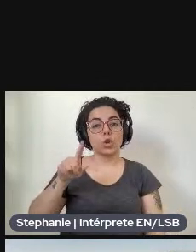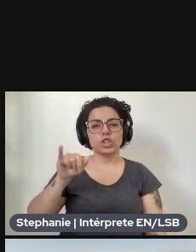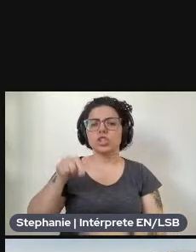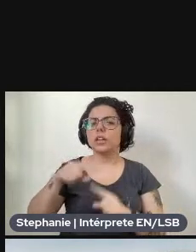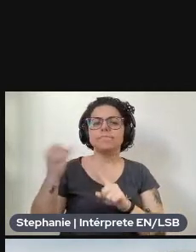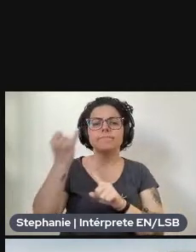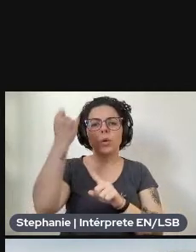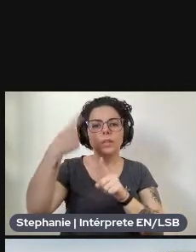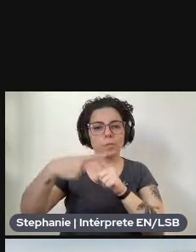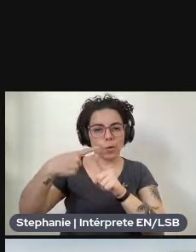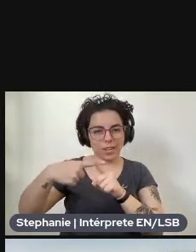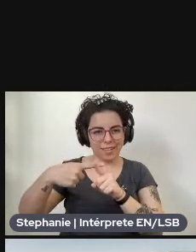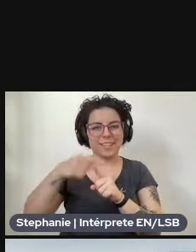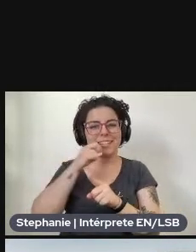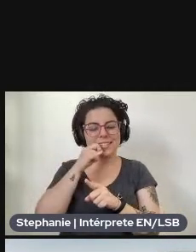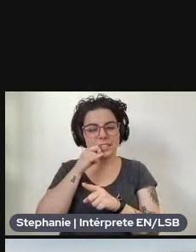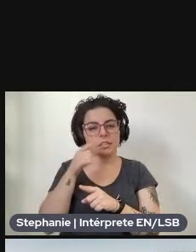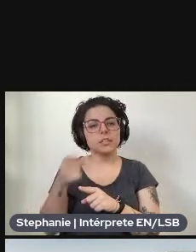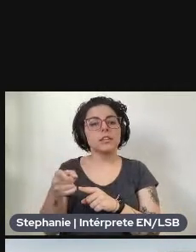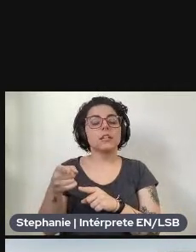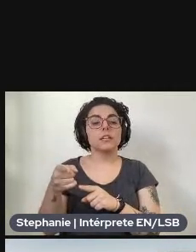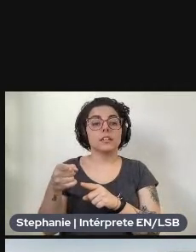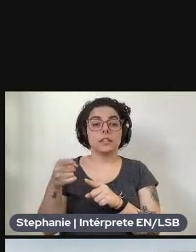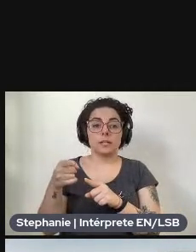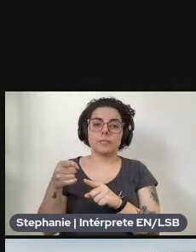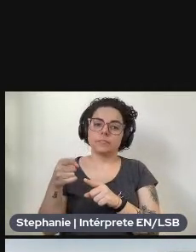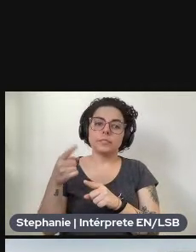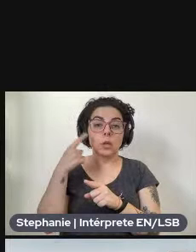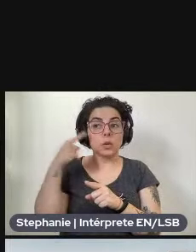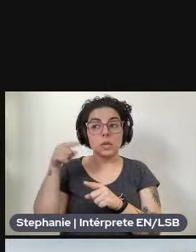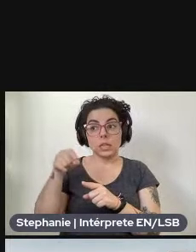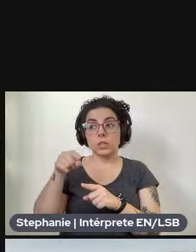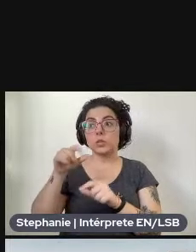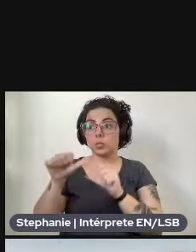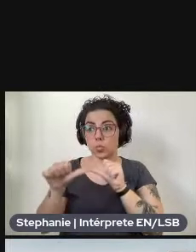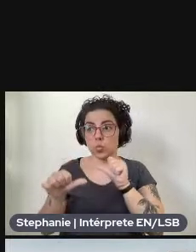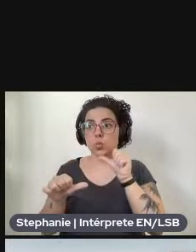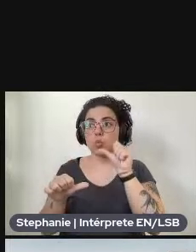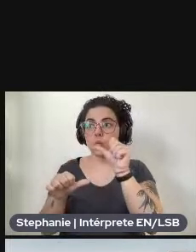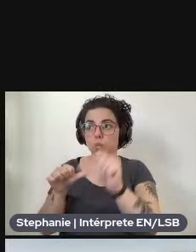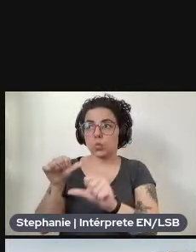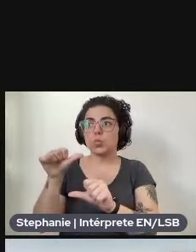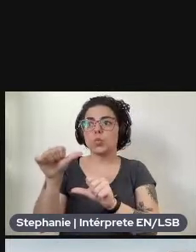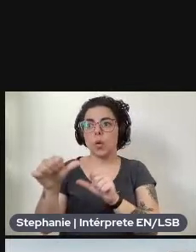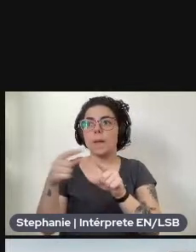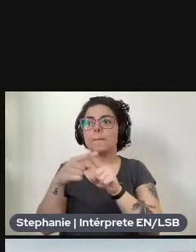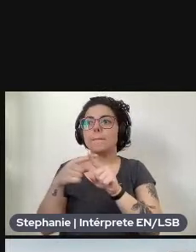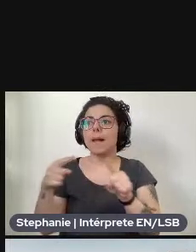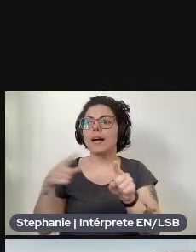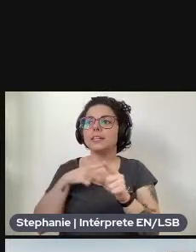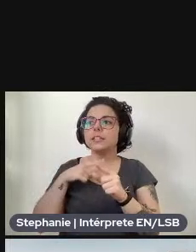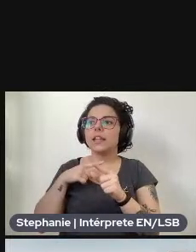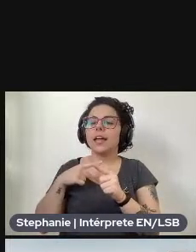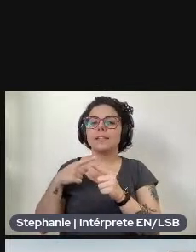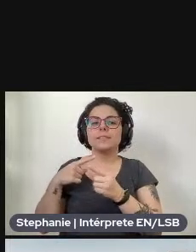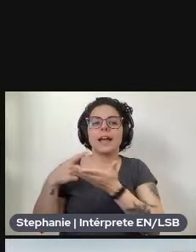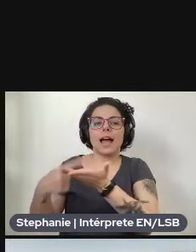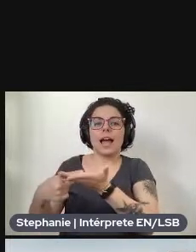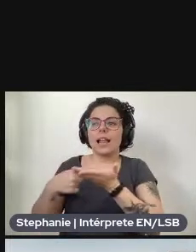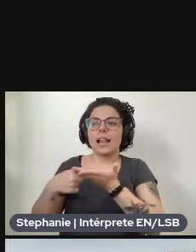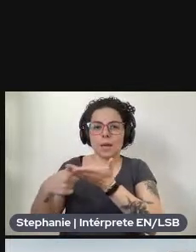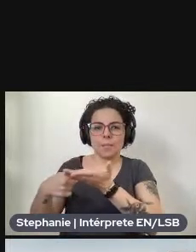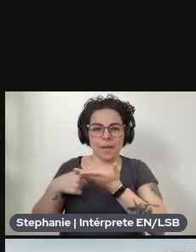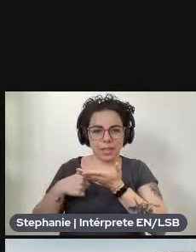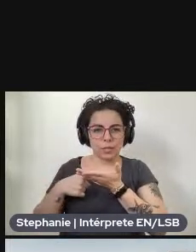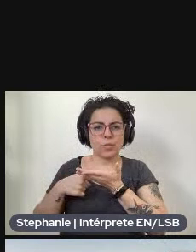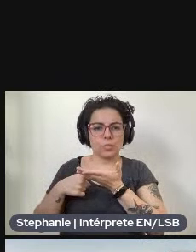so the idea is that change, and linguistic change, involves alignment within sets and also to sets.